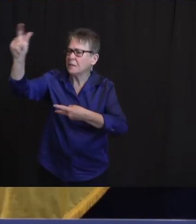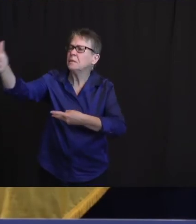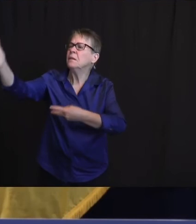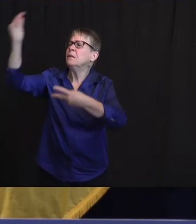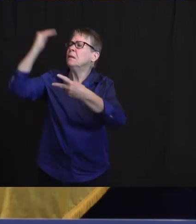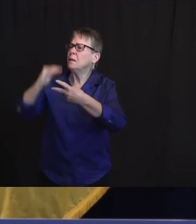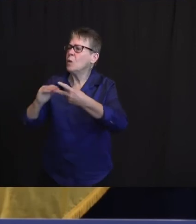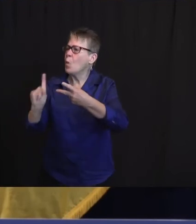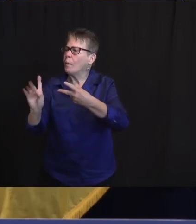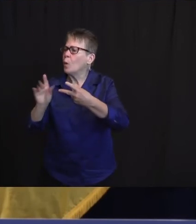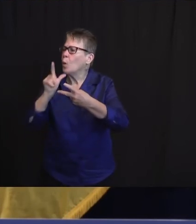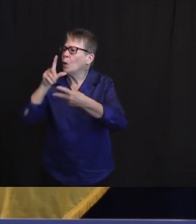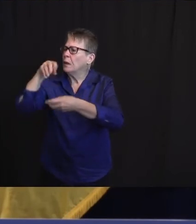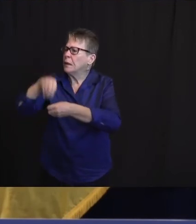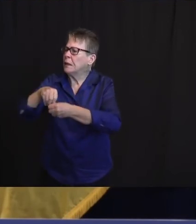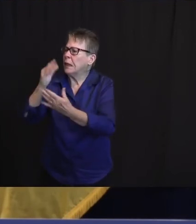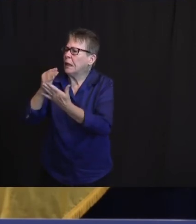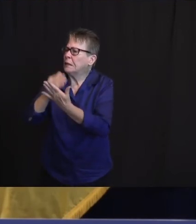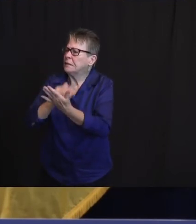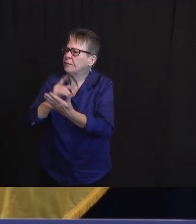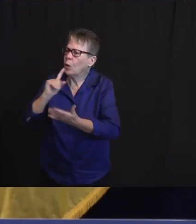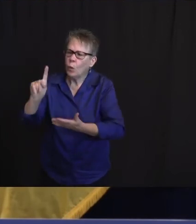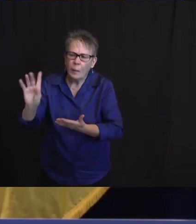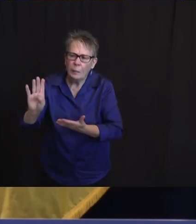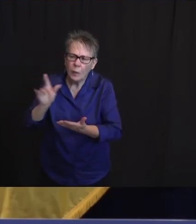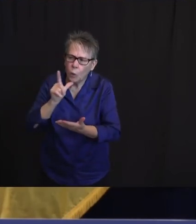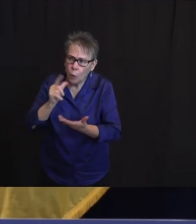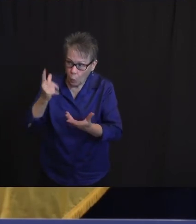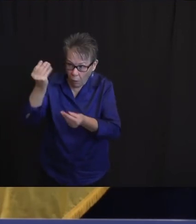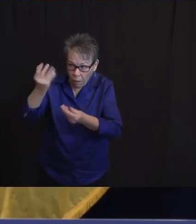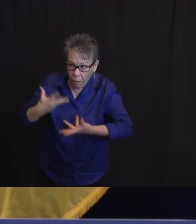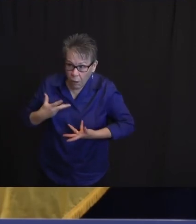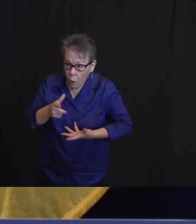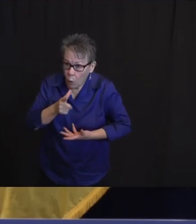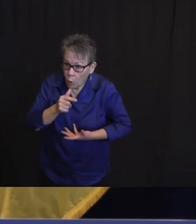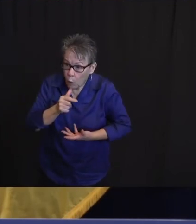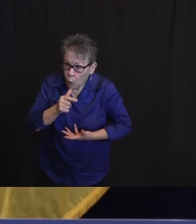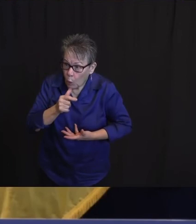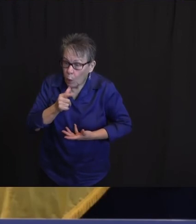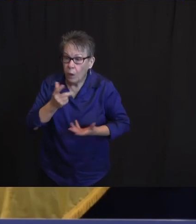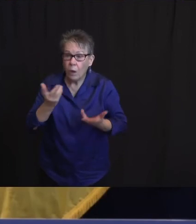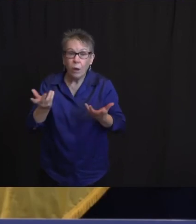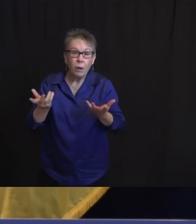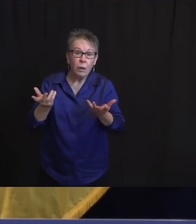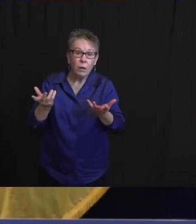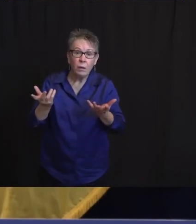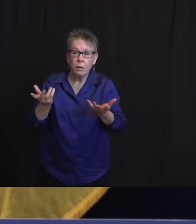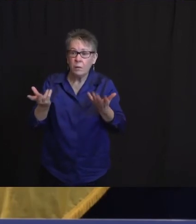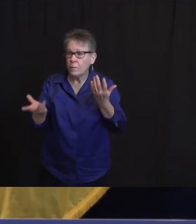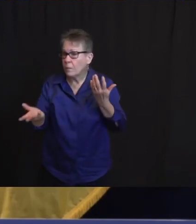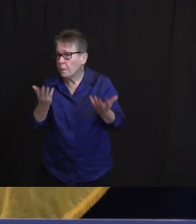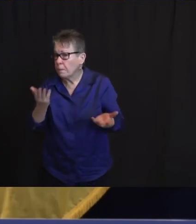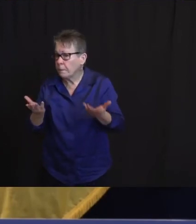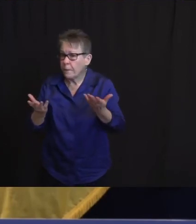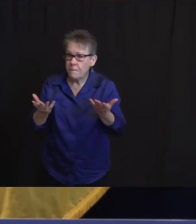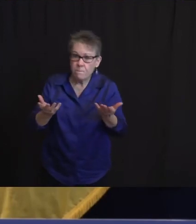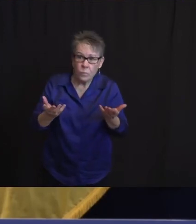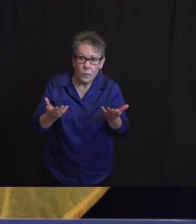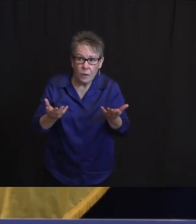pressure is being applied to include certain workers? Is the health department considering spacing out the doses by more than the recommended 3 or 4